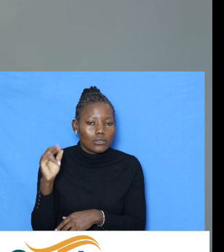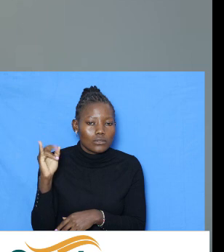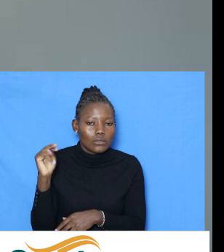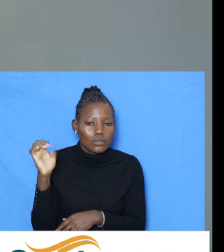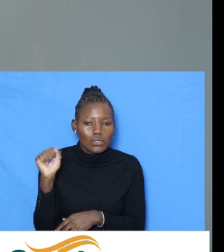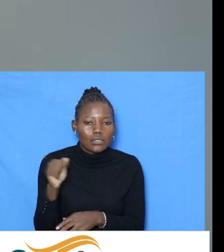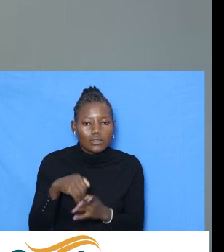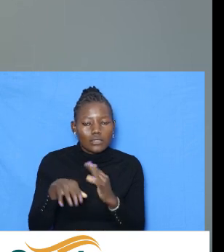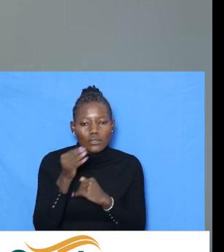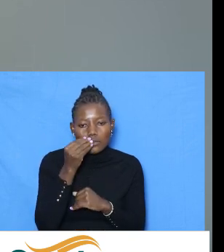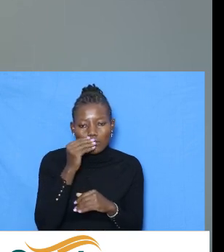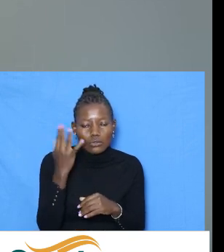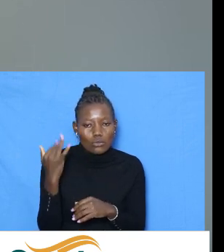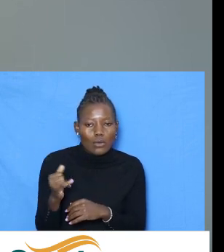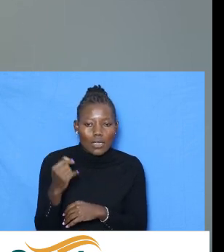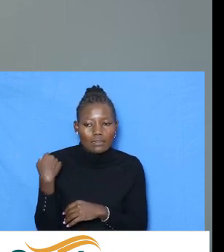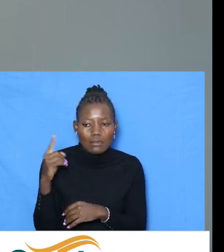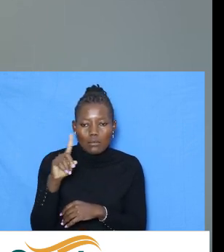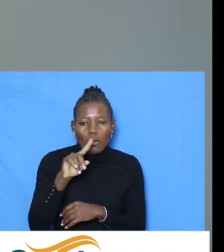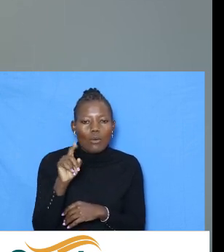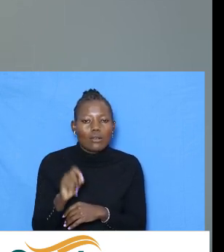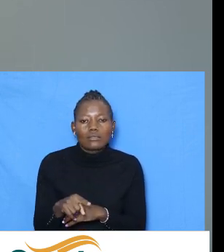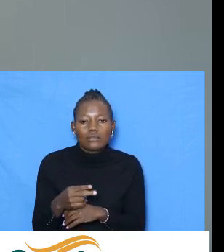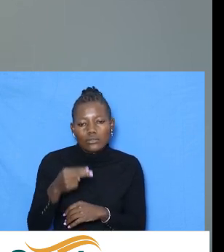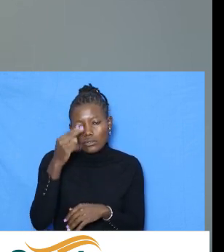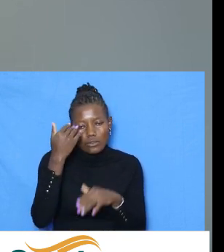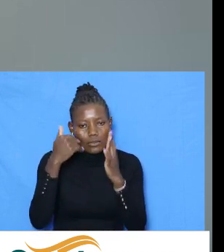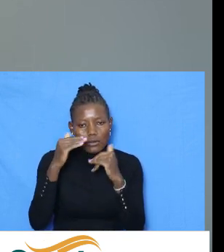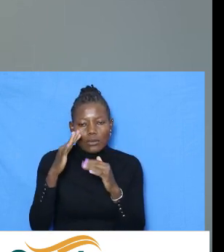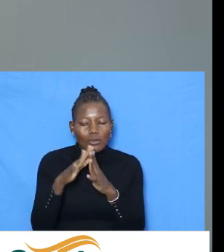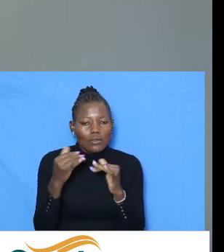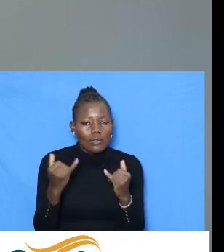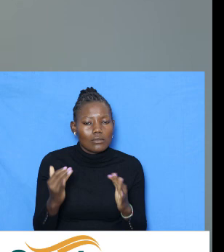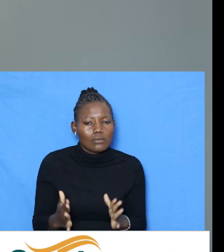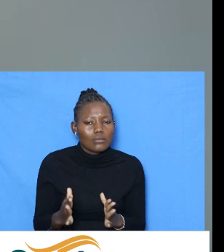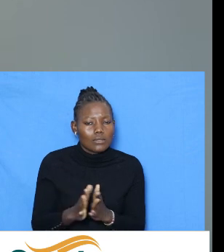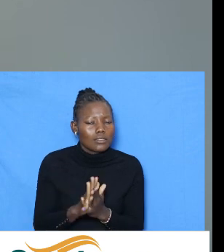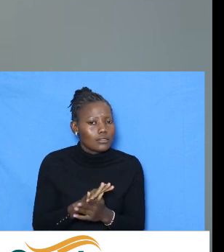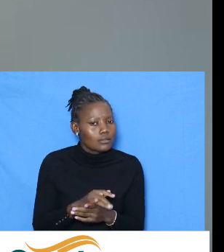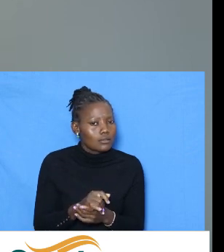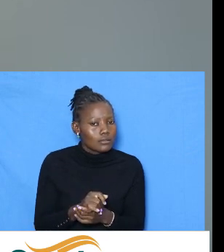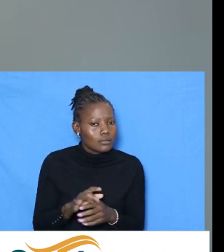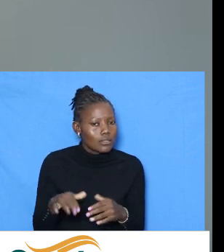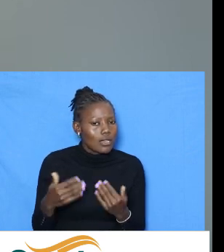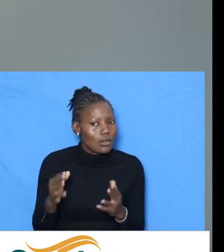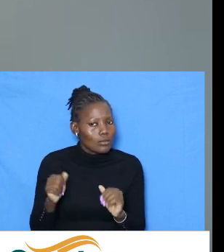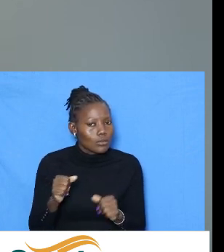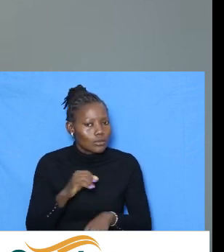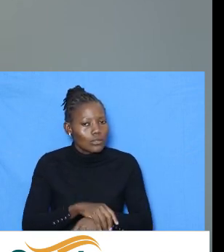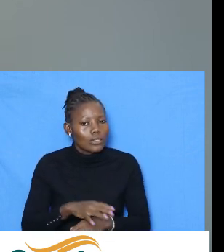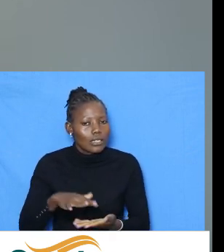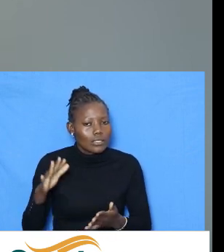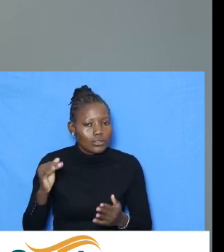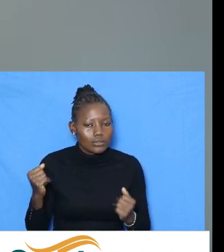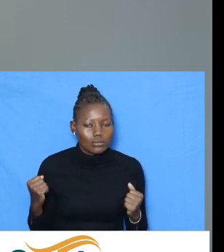one question of high performance athletes is, how can I get more muscles? Where can I get